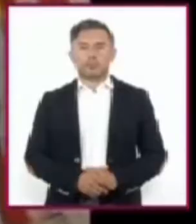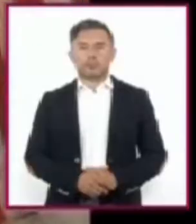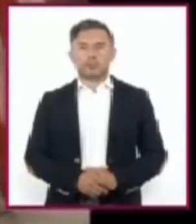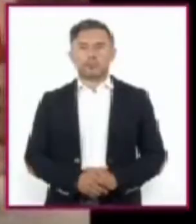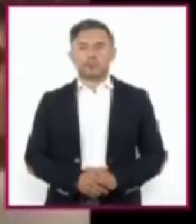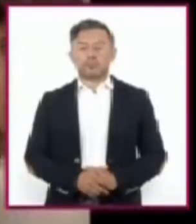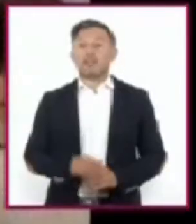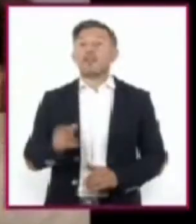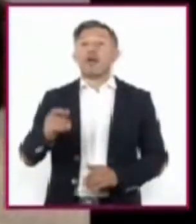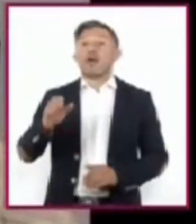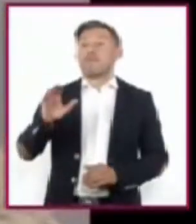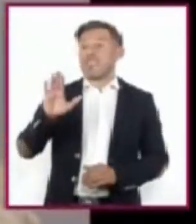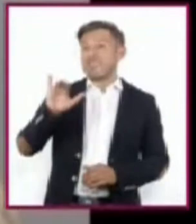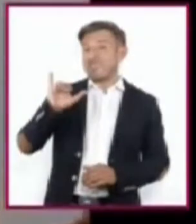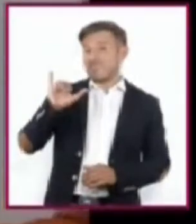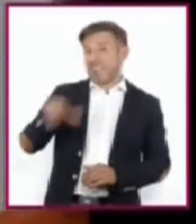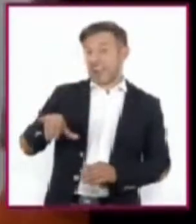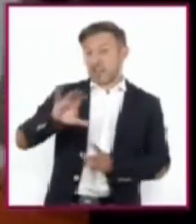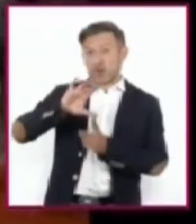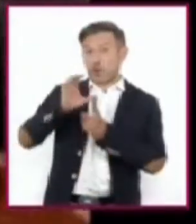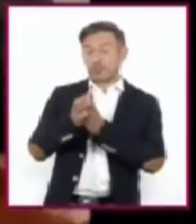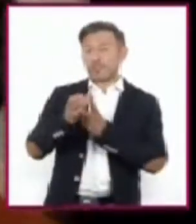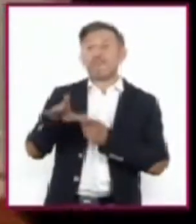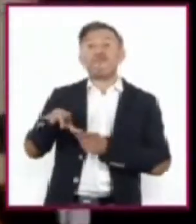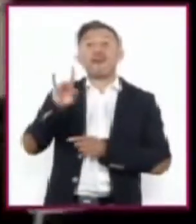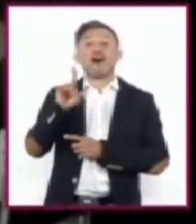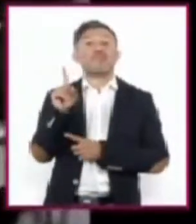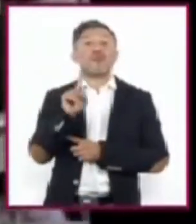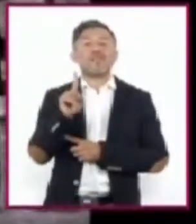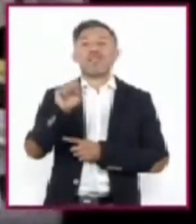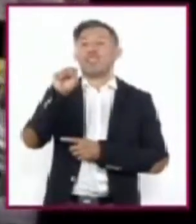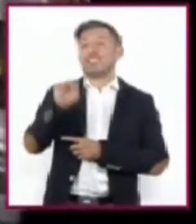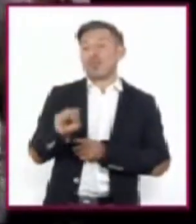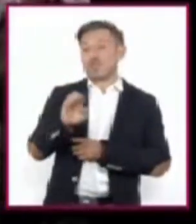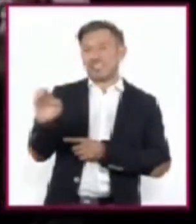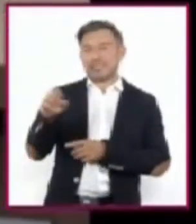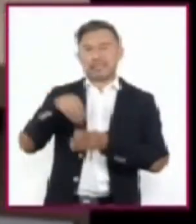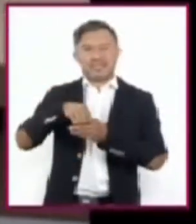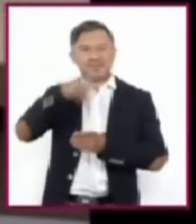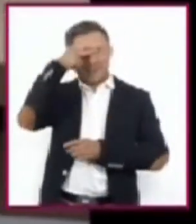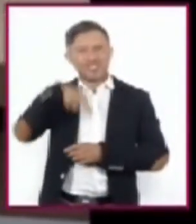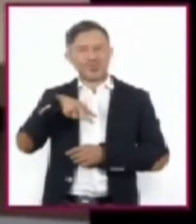Culture is found in the southeast of Mexico, in the Yucatan Peninsula.